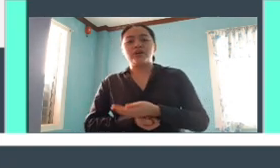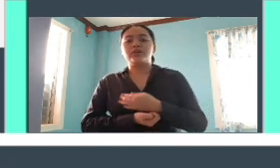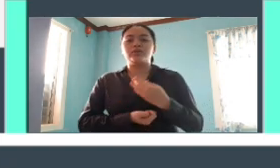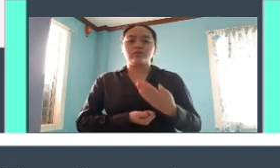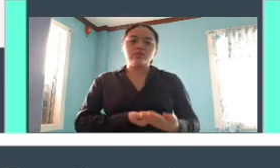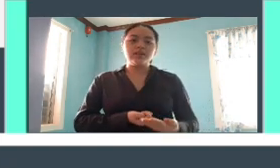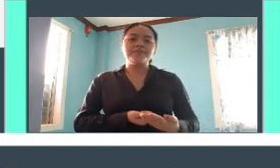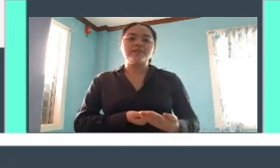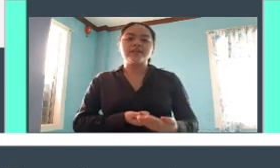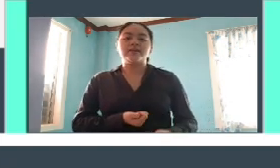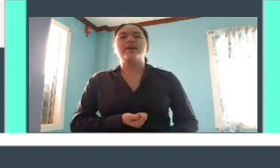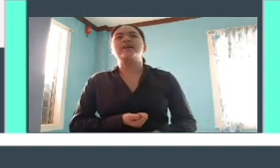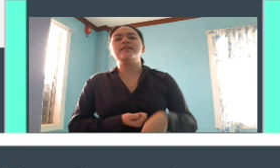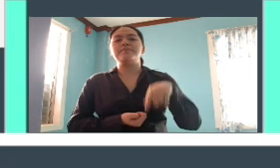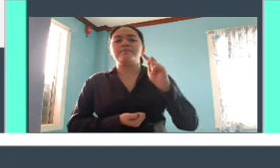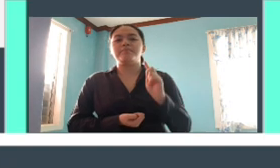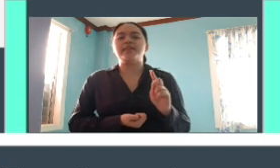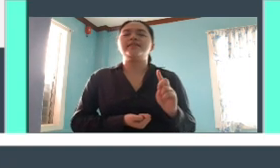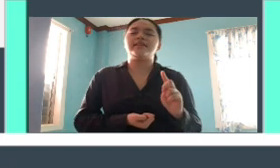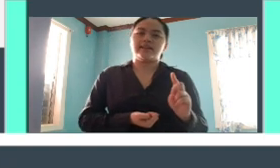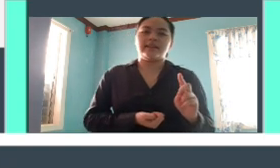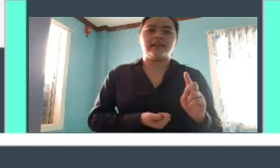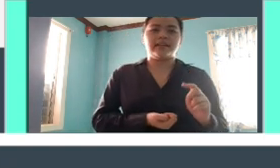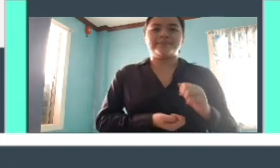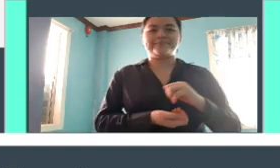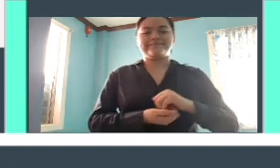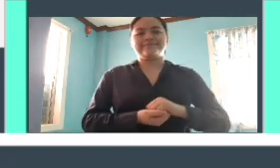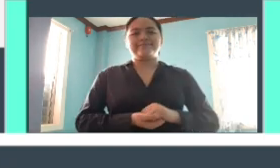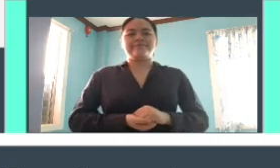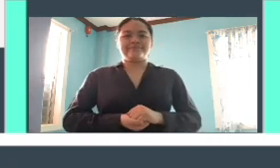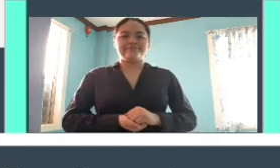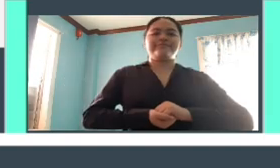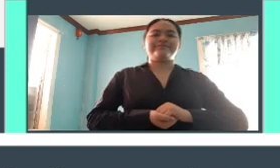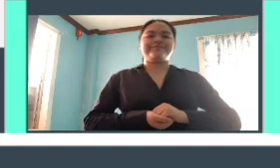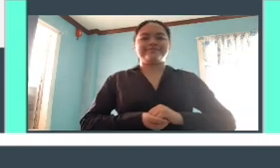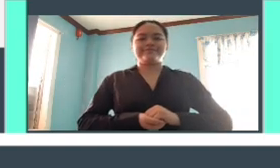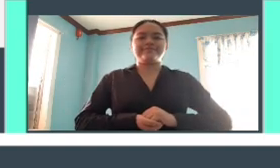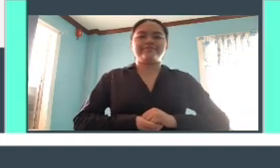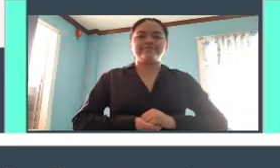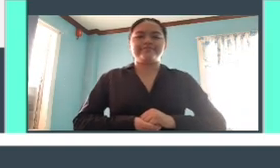sunflower, tulips, and peace lily.